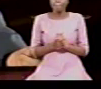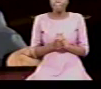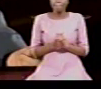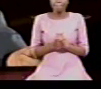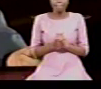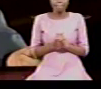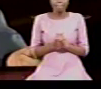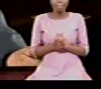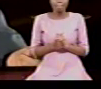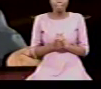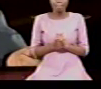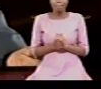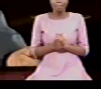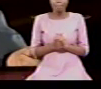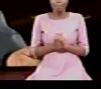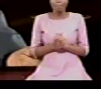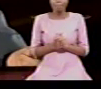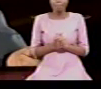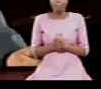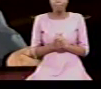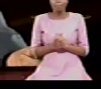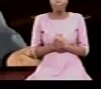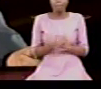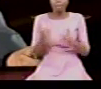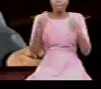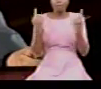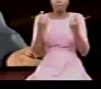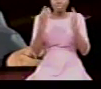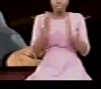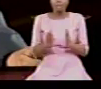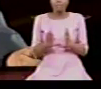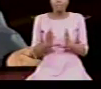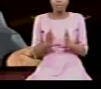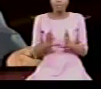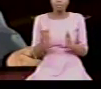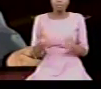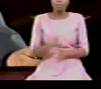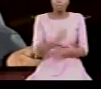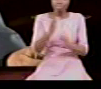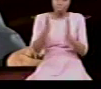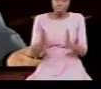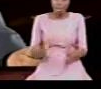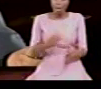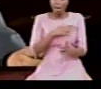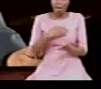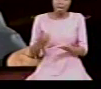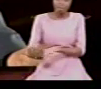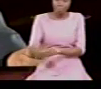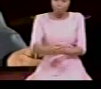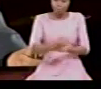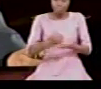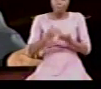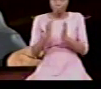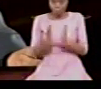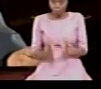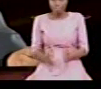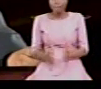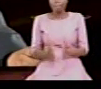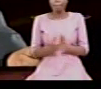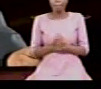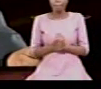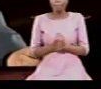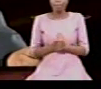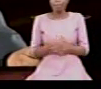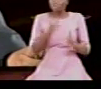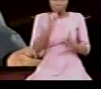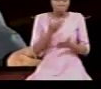transgressing sower and reaper. Transgressing a sinner, not born again, but